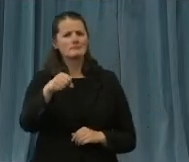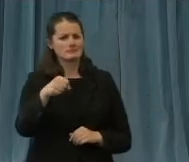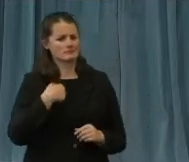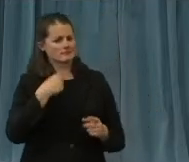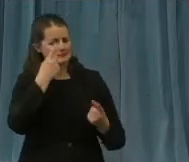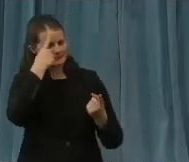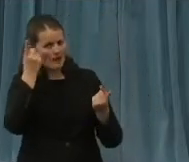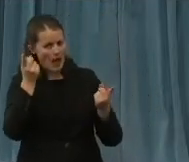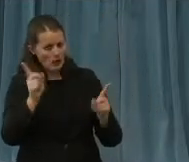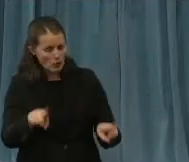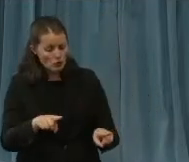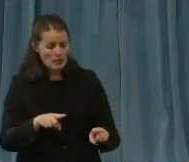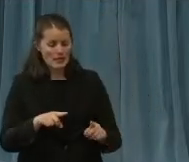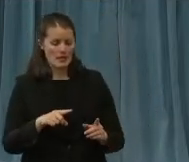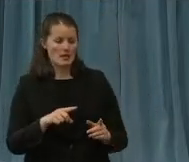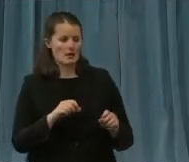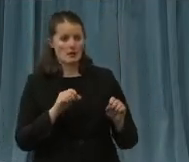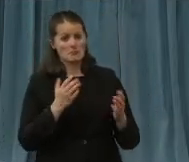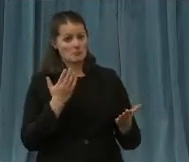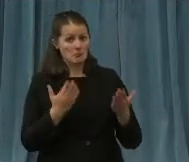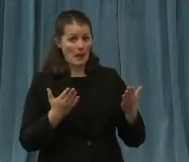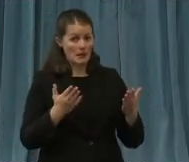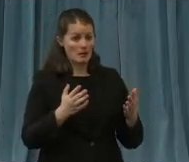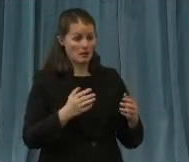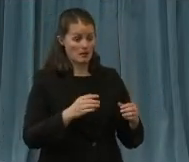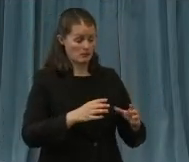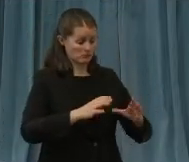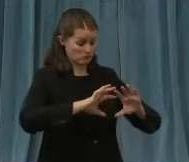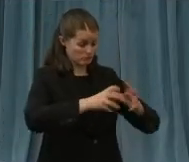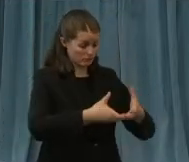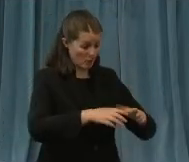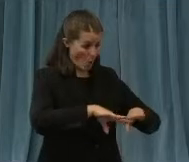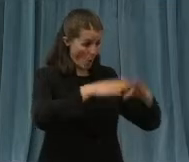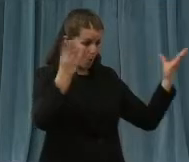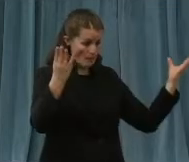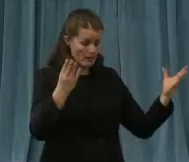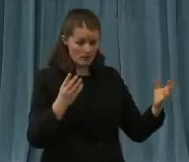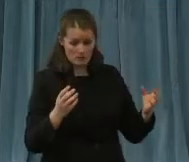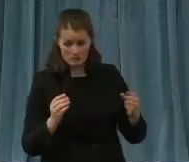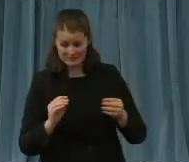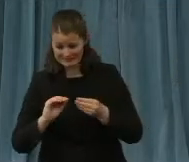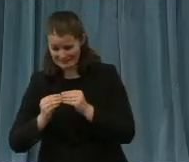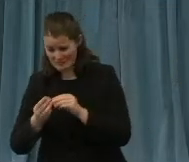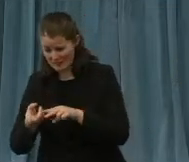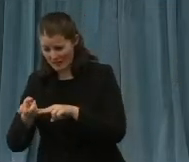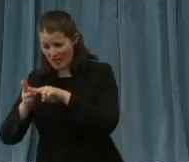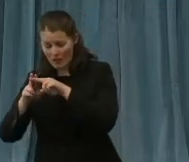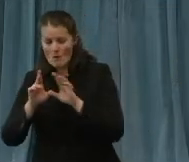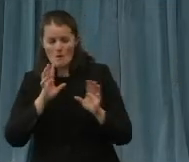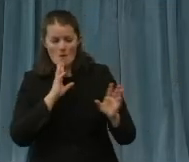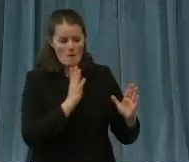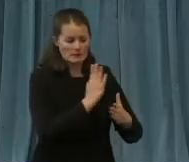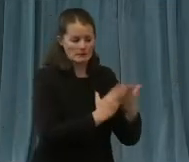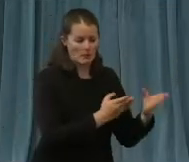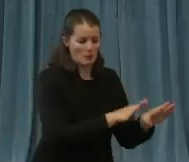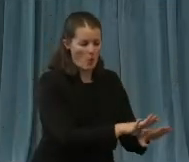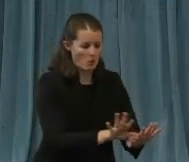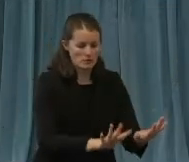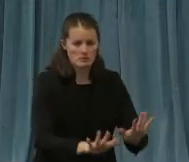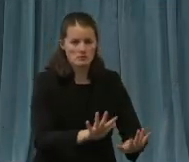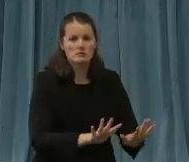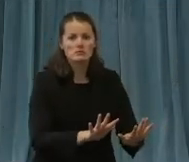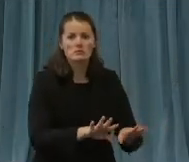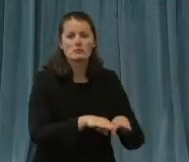ratchet up and ratchet down a little bit. We have one chance to get this right. The health and safety of Nevadans is our